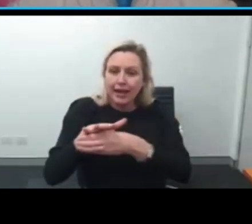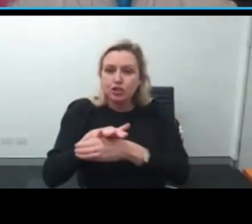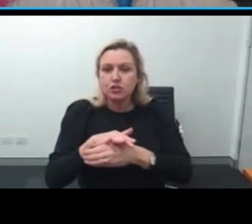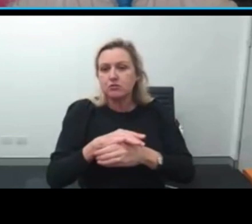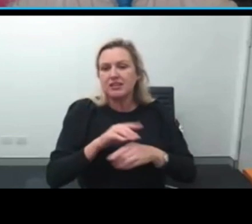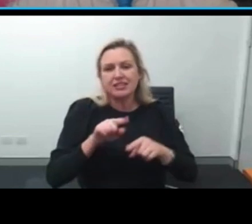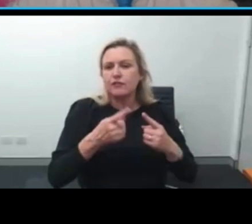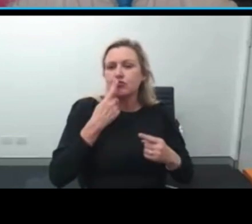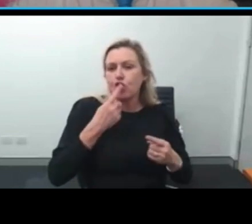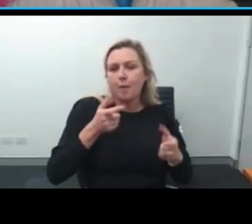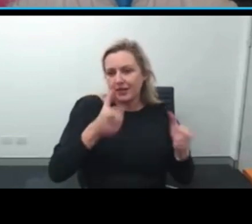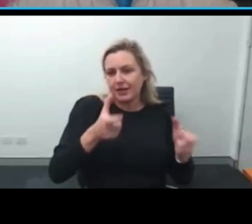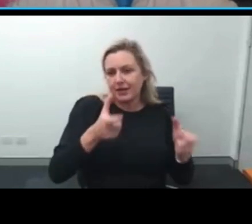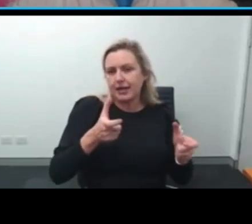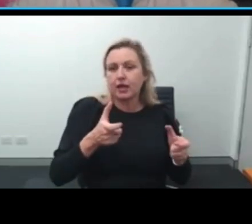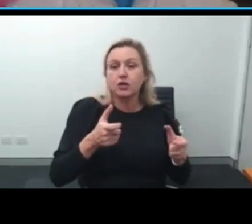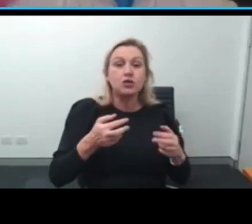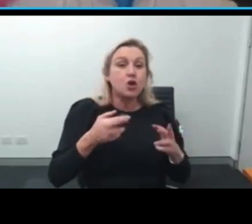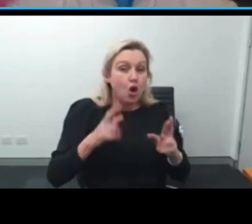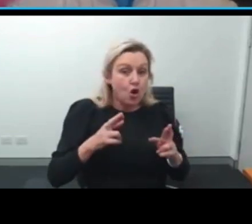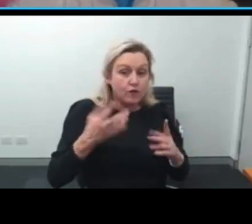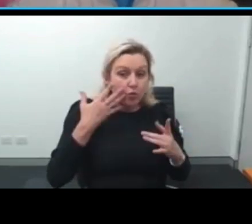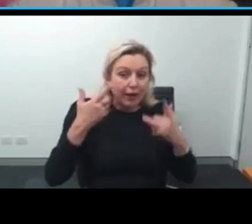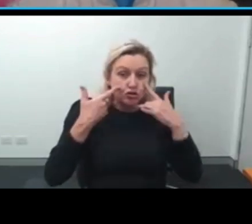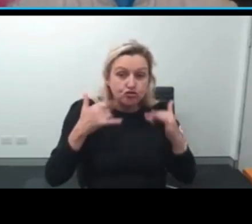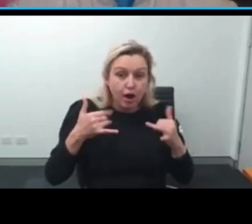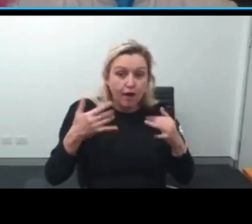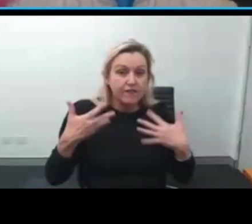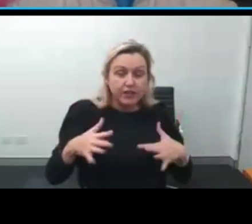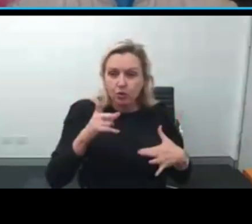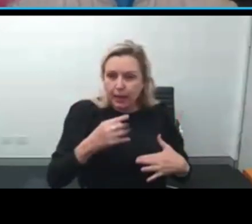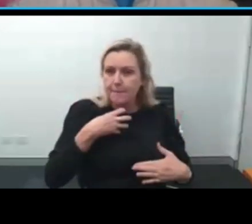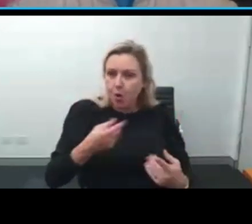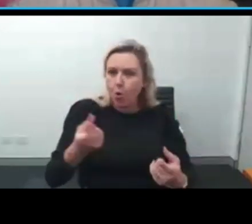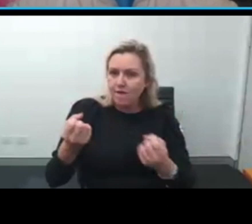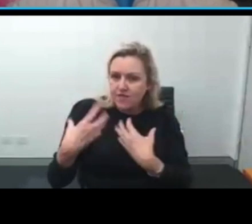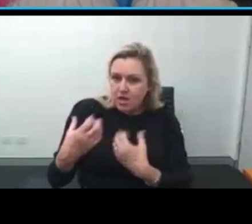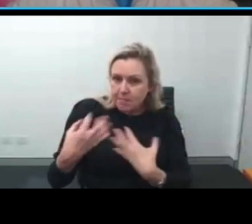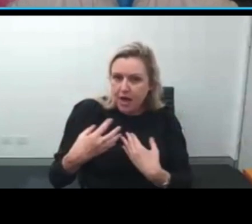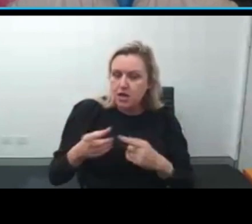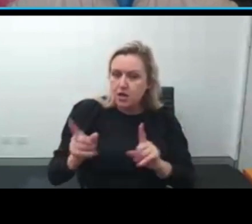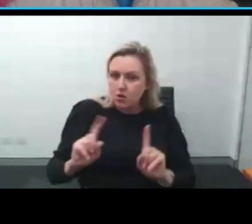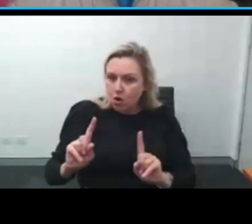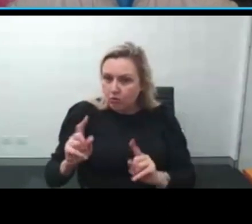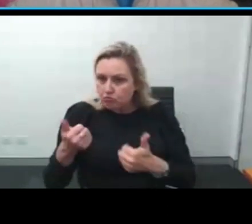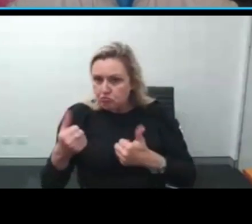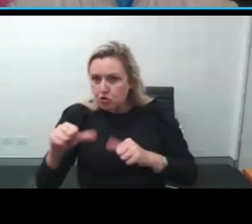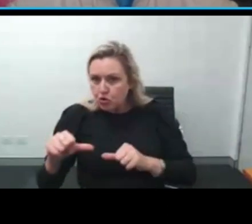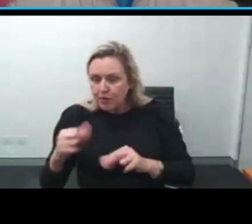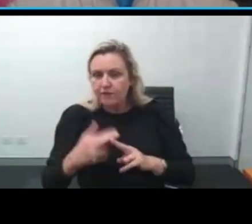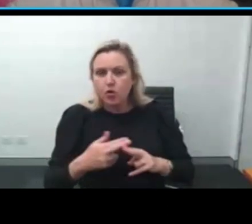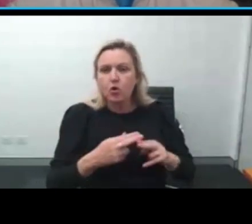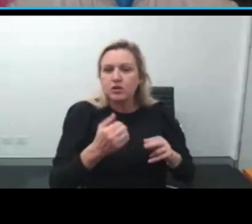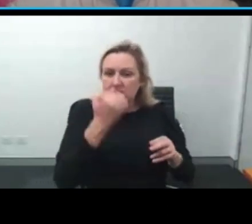care. And so as part of that, we hope to learn more about how the standards work for home care settings and for small providers, sole traders,